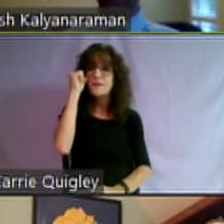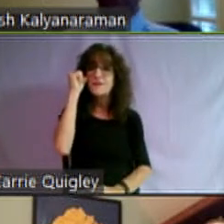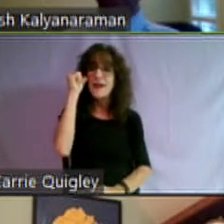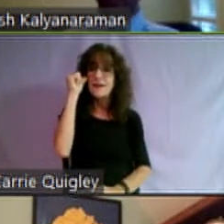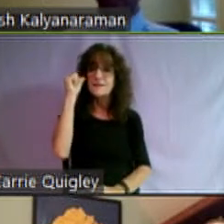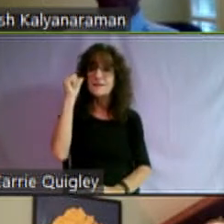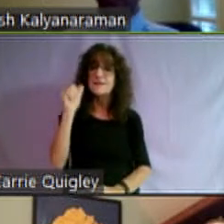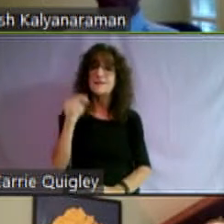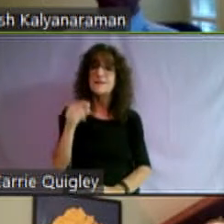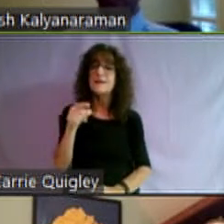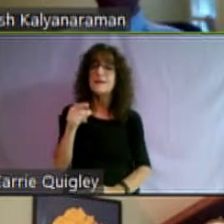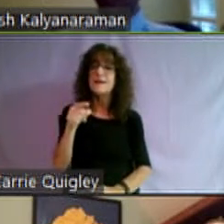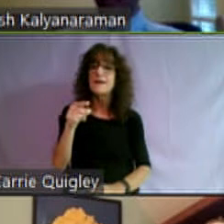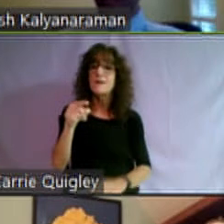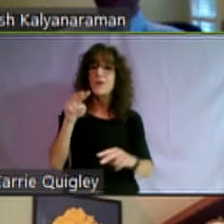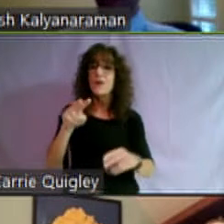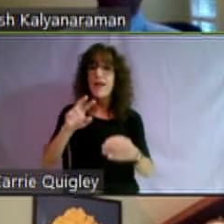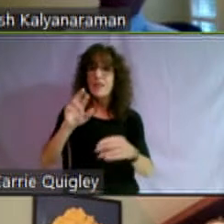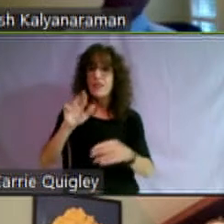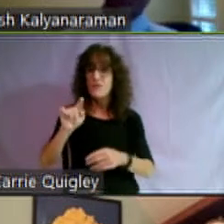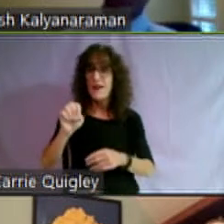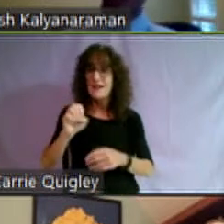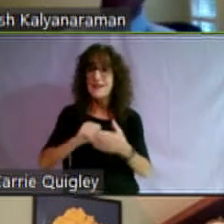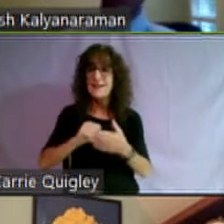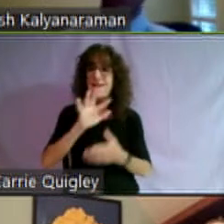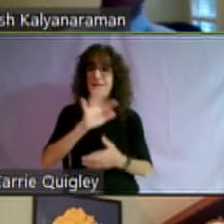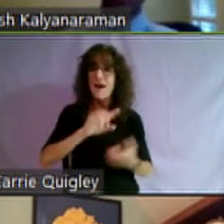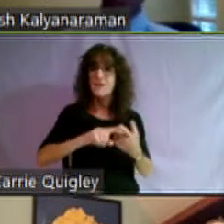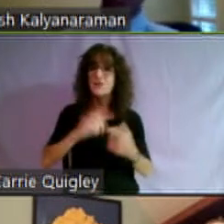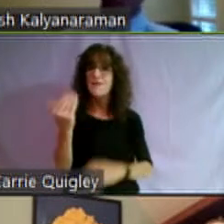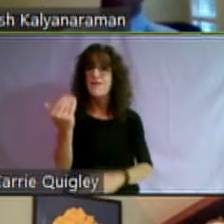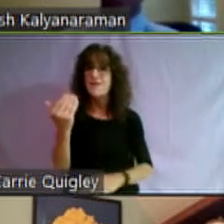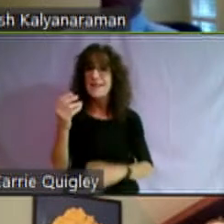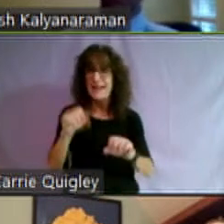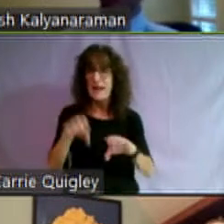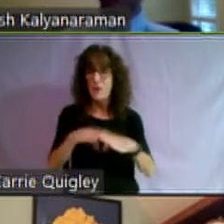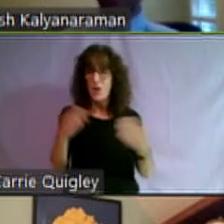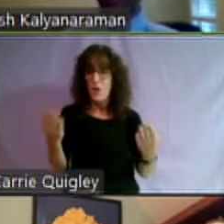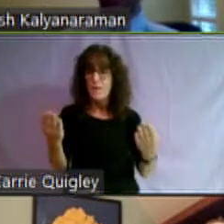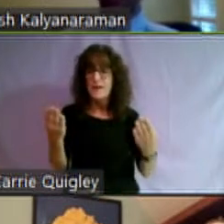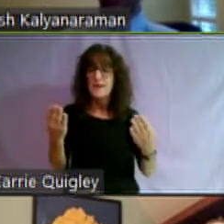what case rates within that 5 to 15 can we open, and